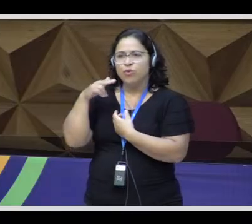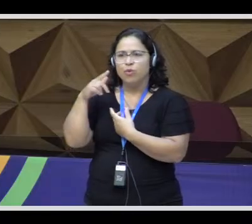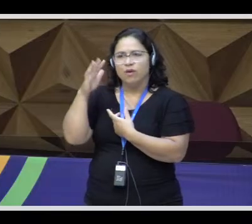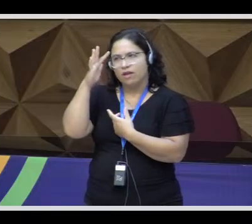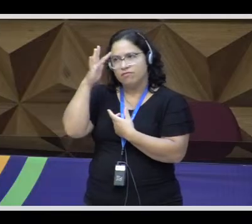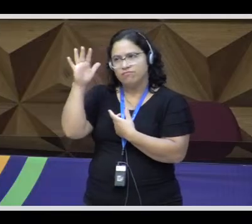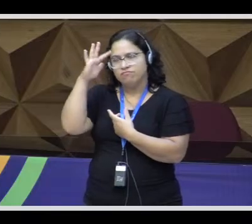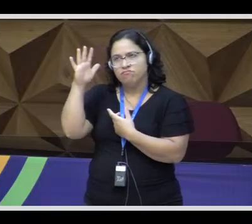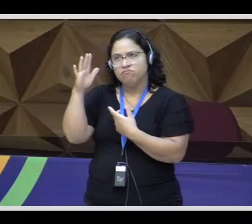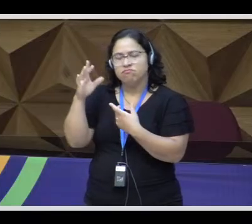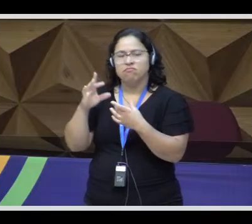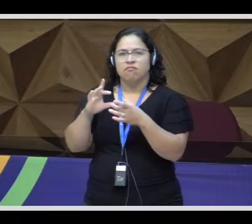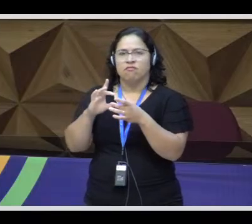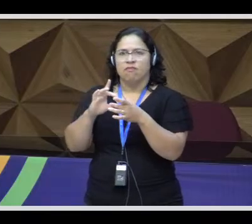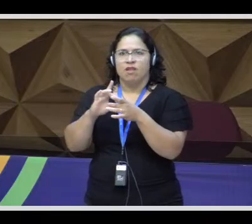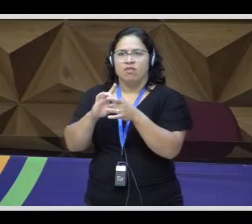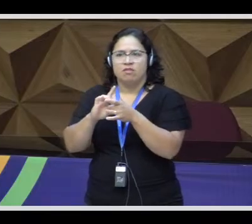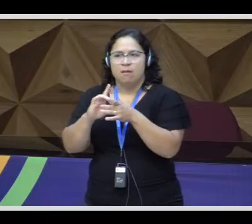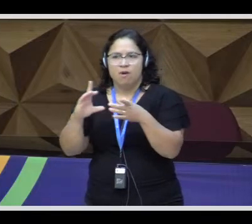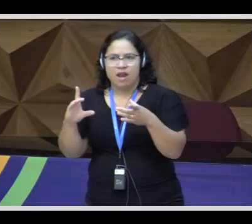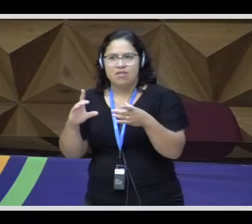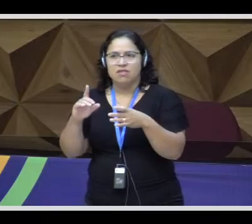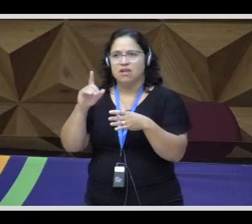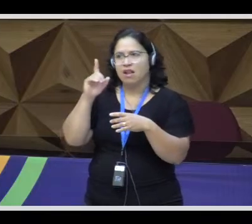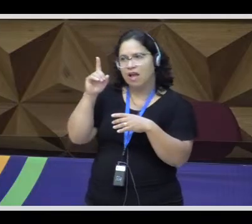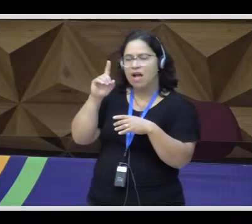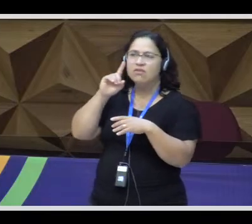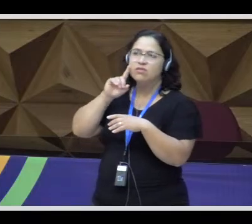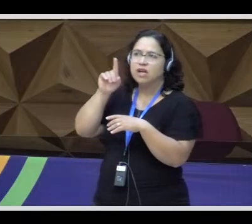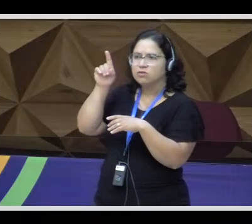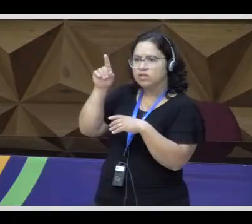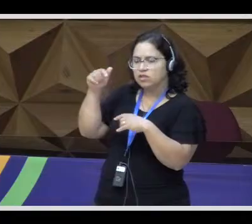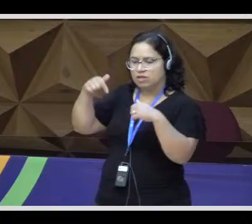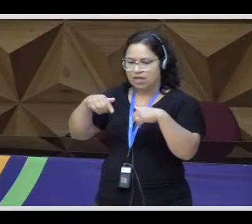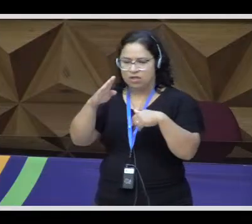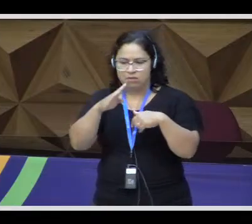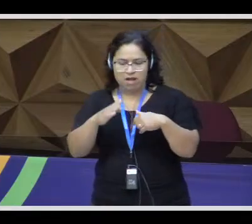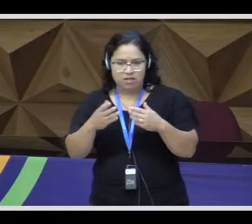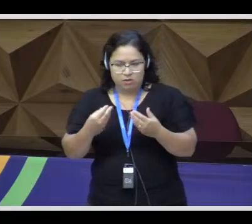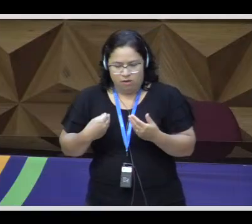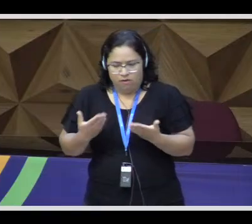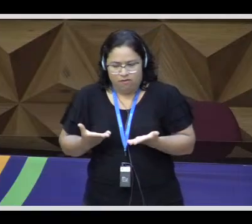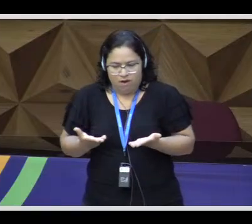democracy, even in the US where I lived, or in the Brazil where I live right now, and I was born,